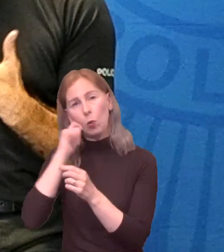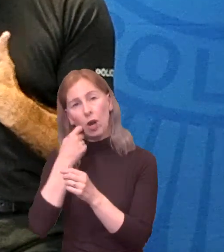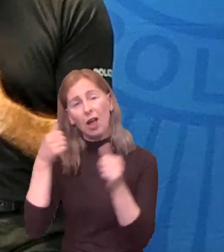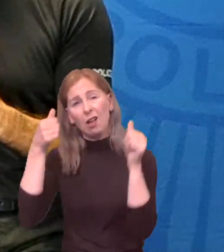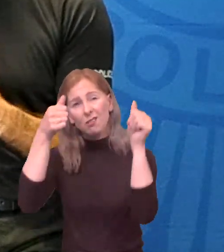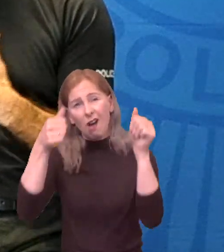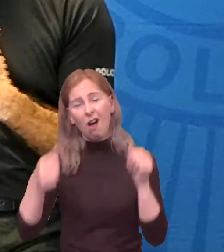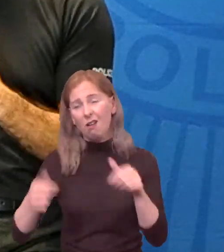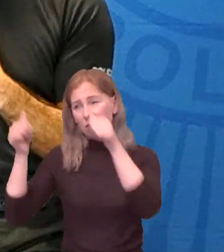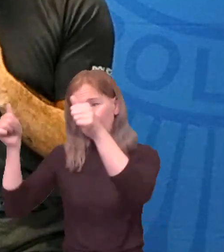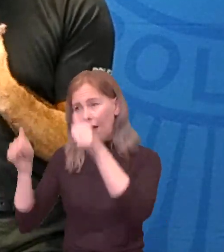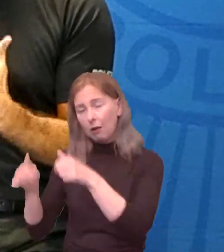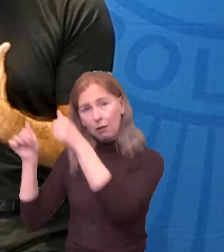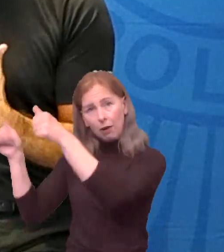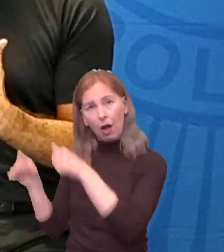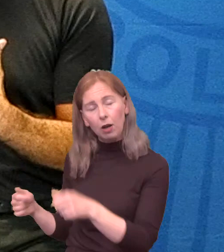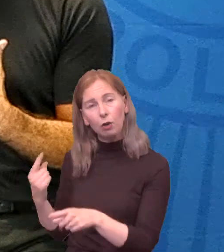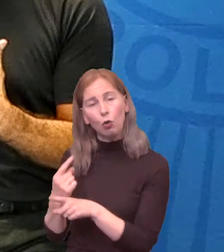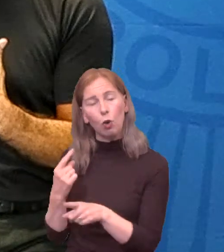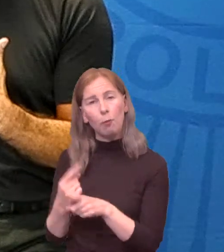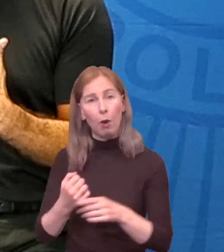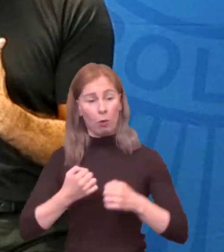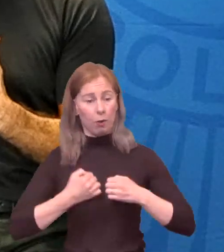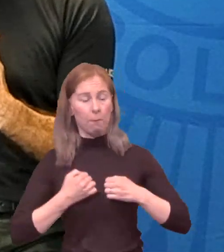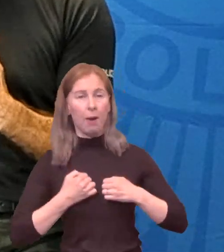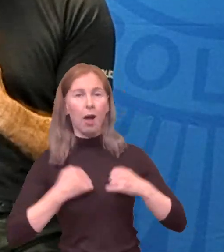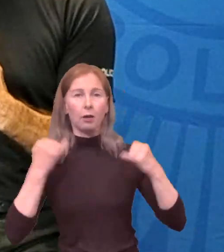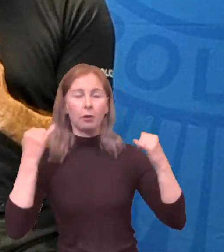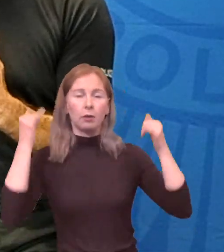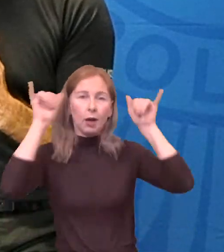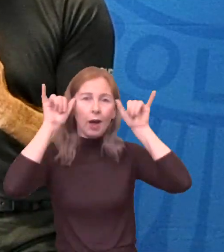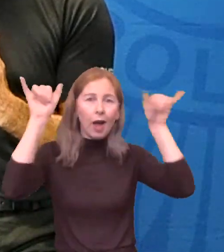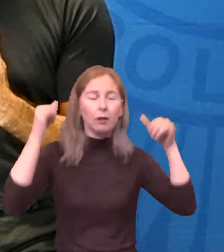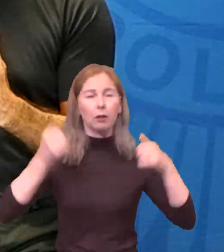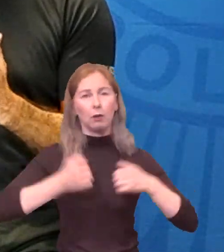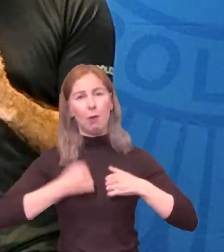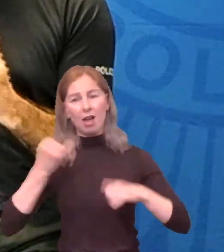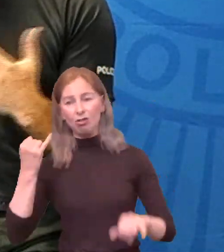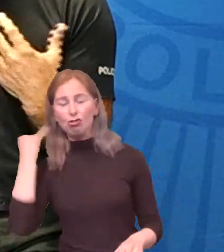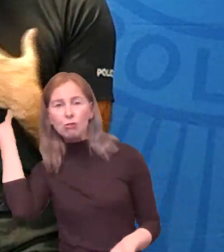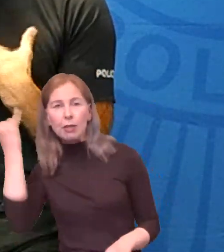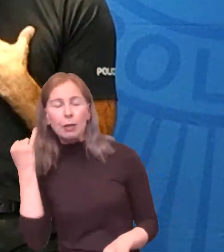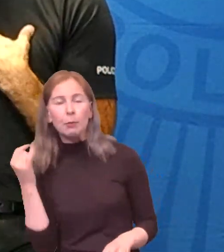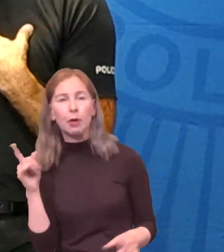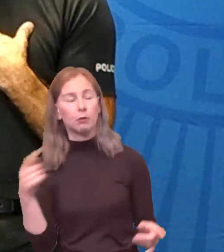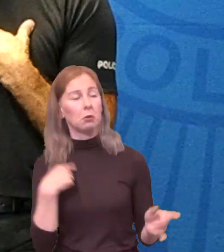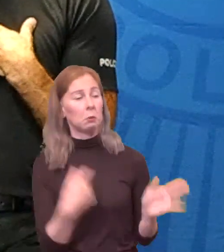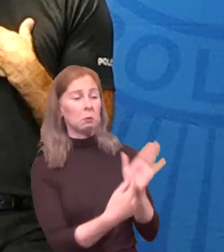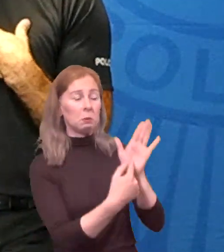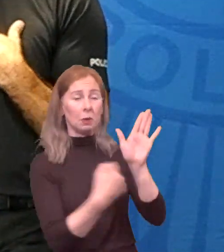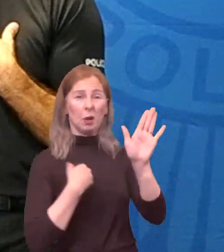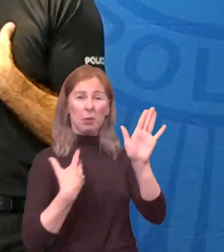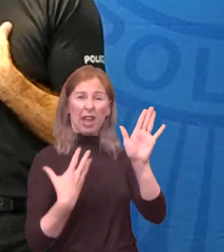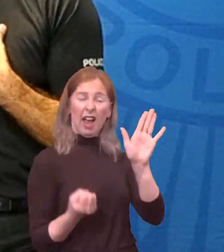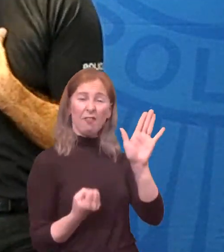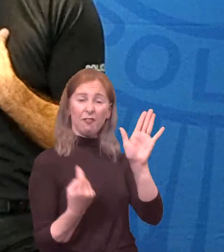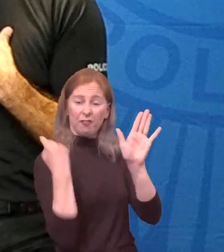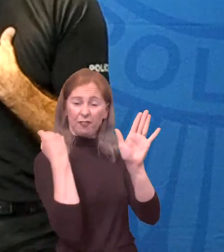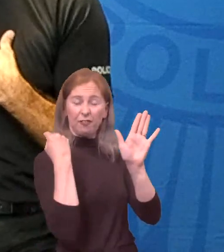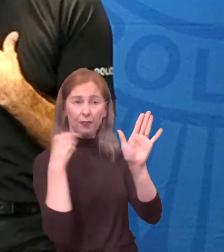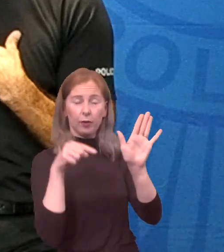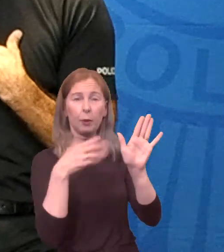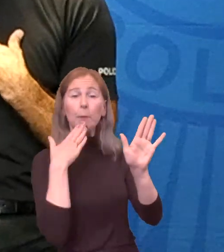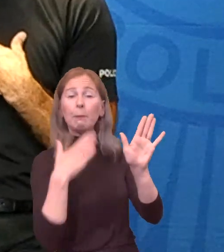an indication that actually I've got livestock in there. Pop your dog on a lead. And it's our responsibility as